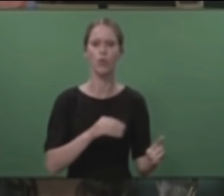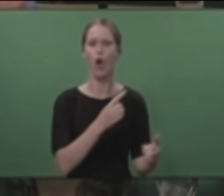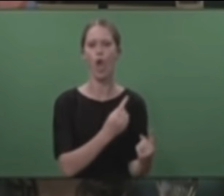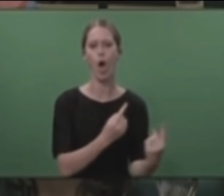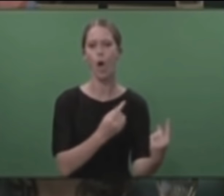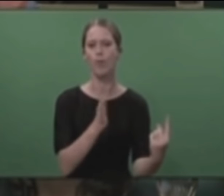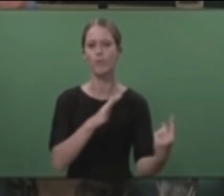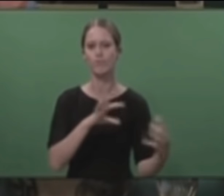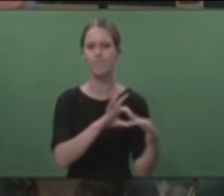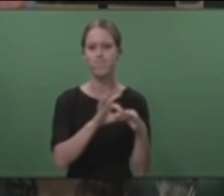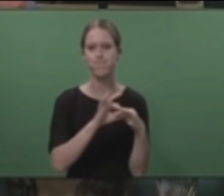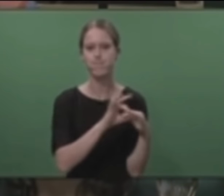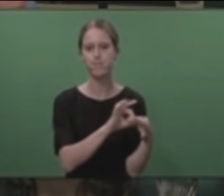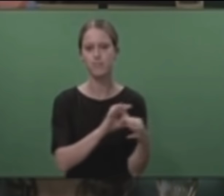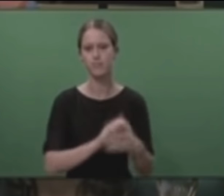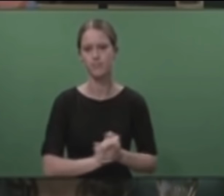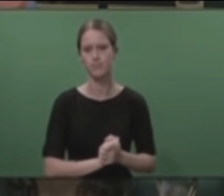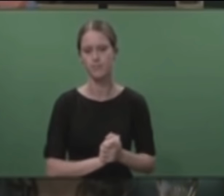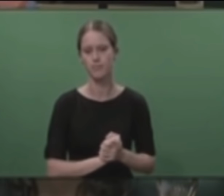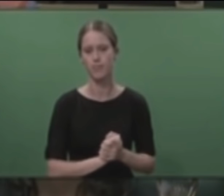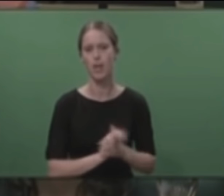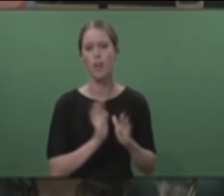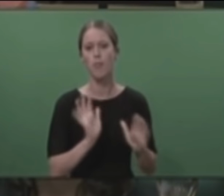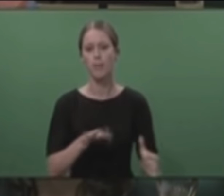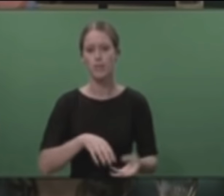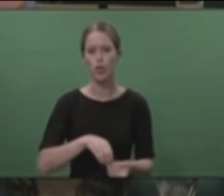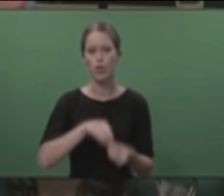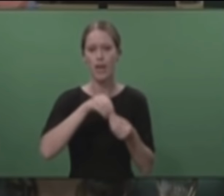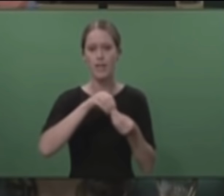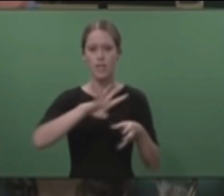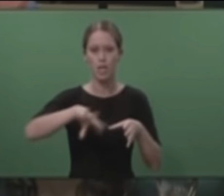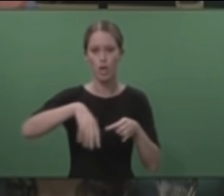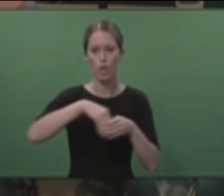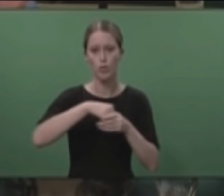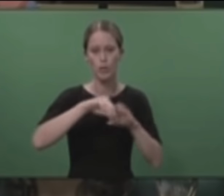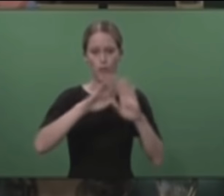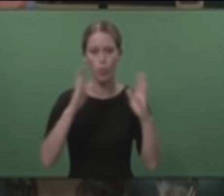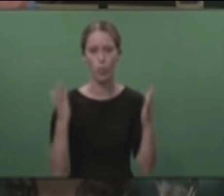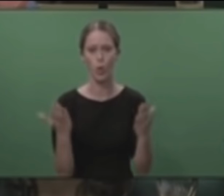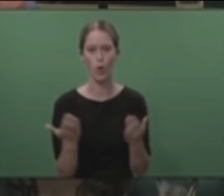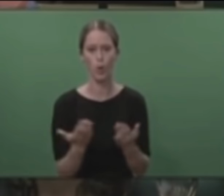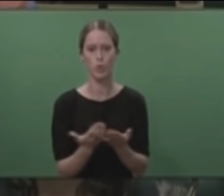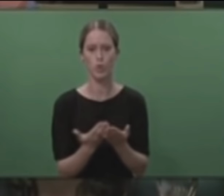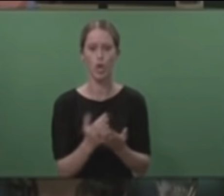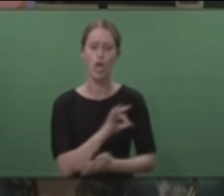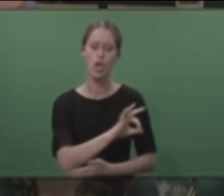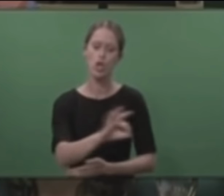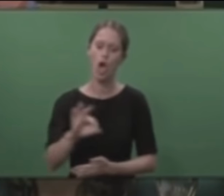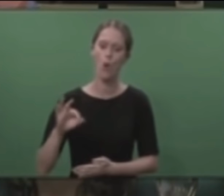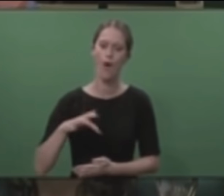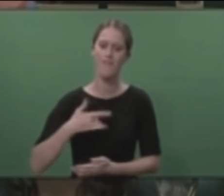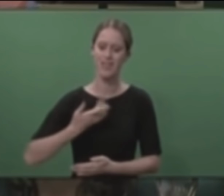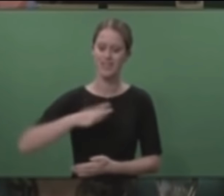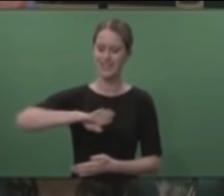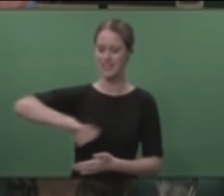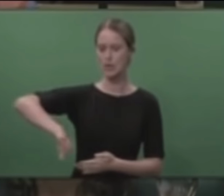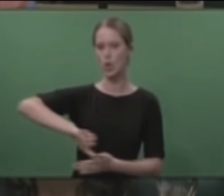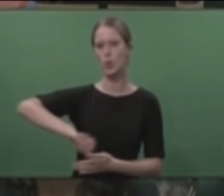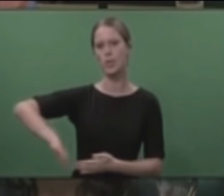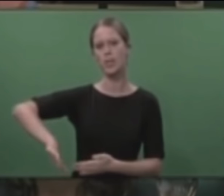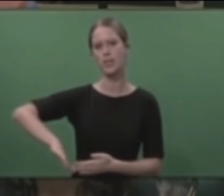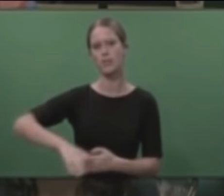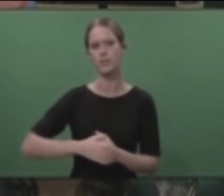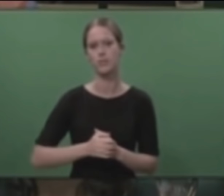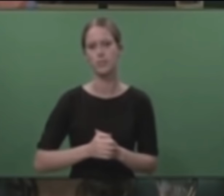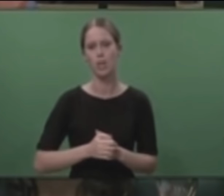anger. We need to create an inclusive world where no one feels excluded, so